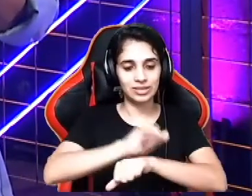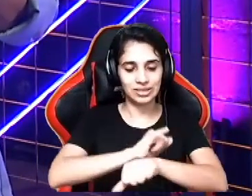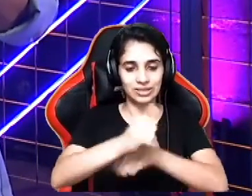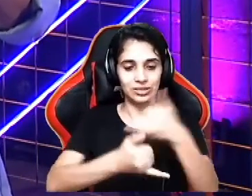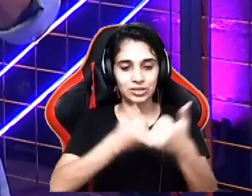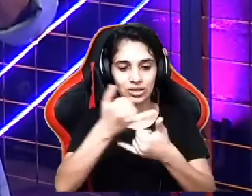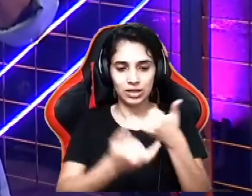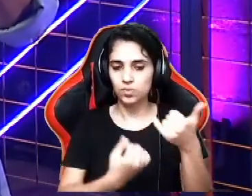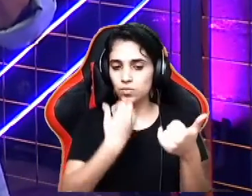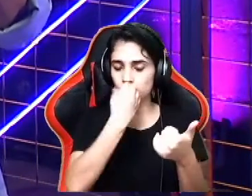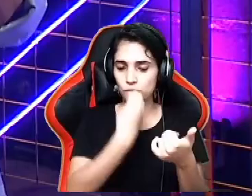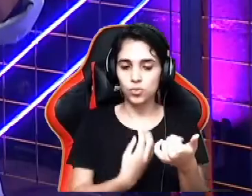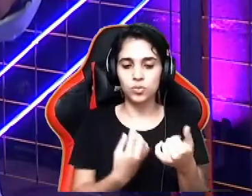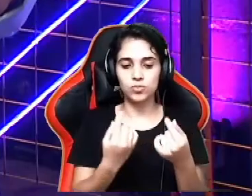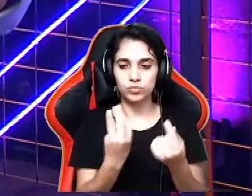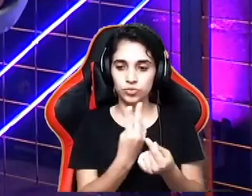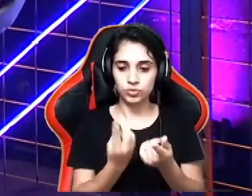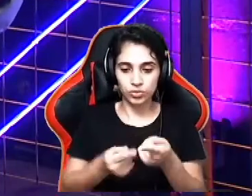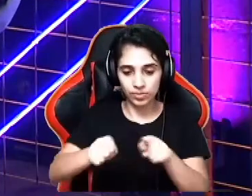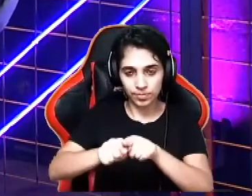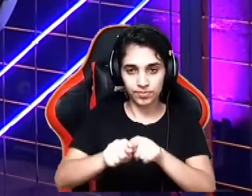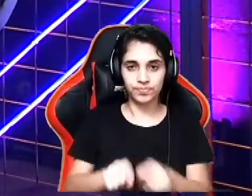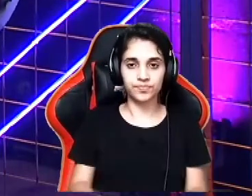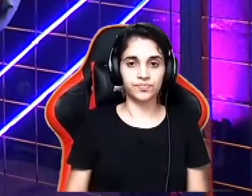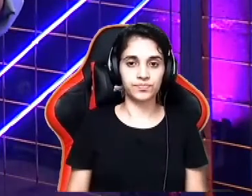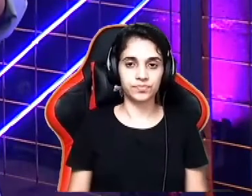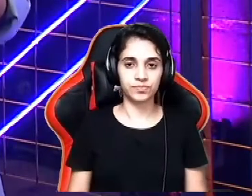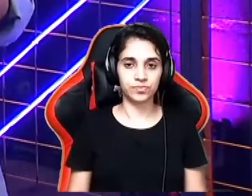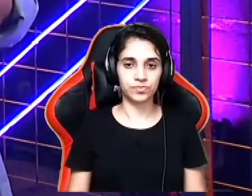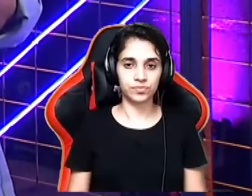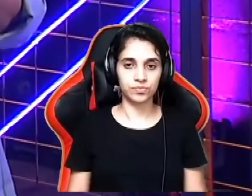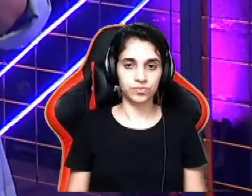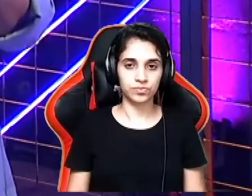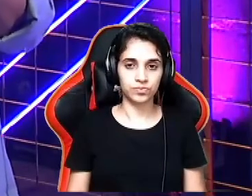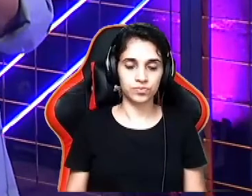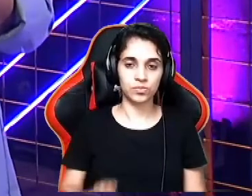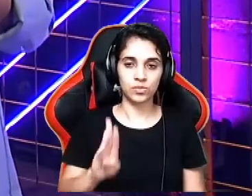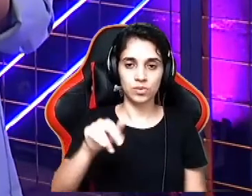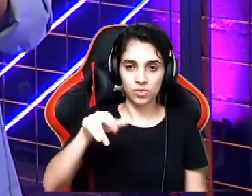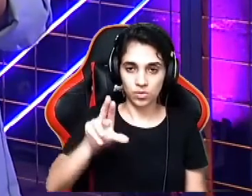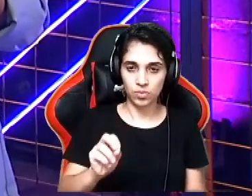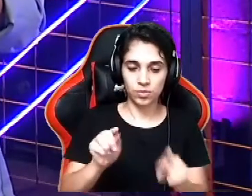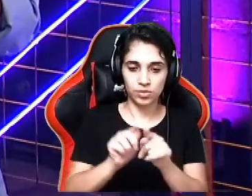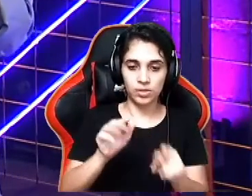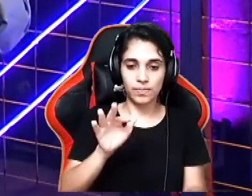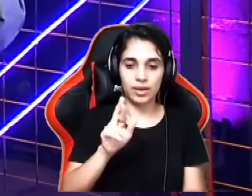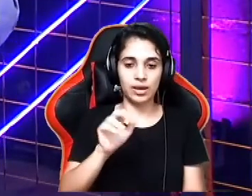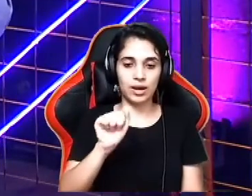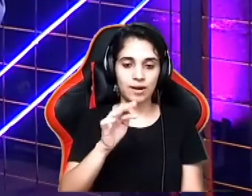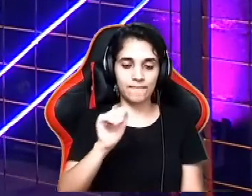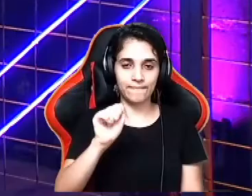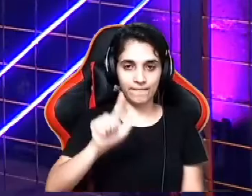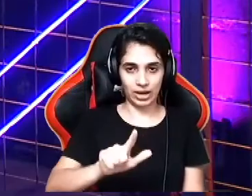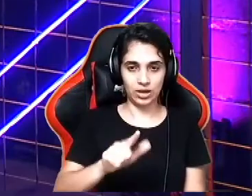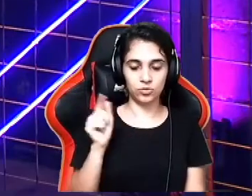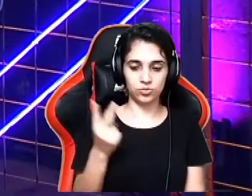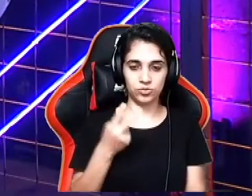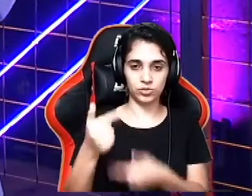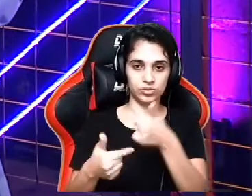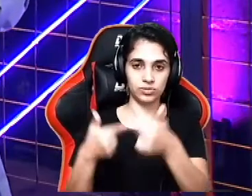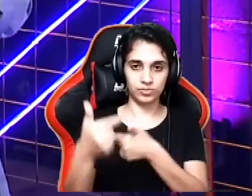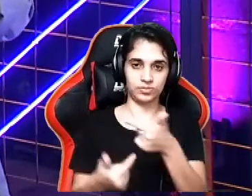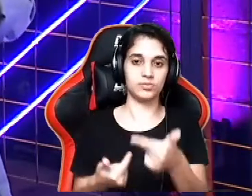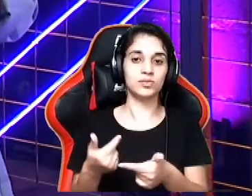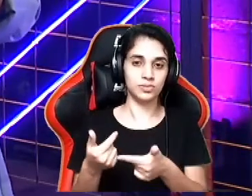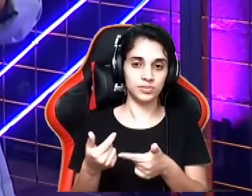in game strategies that are beneficial to both? In this lecture, Bruno PlayHard, CEO of Loud, and Rafael Costa, project